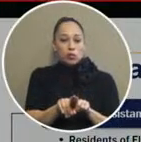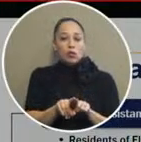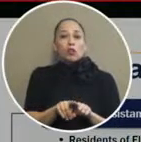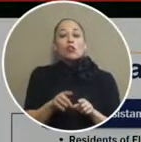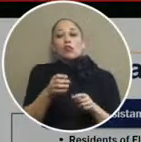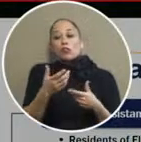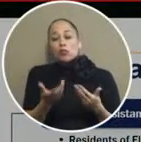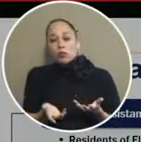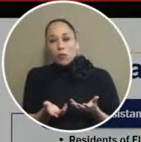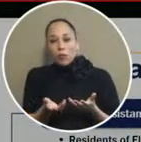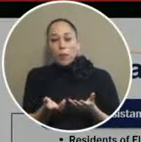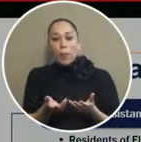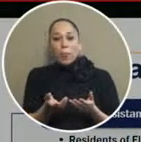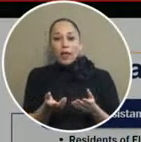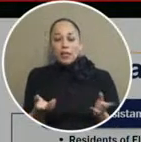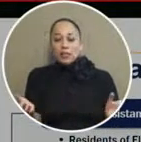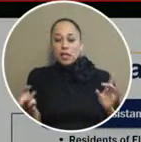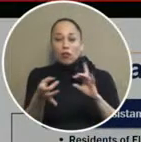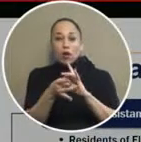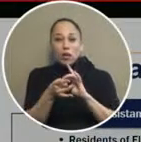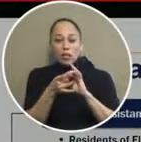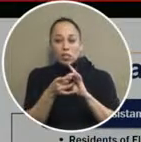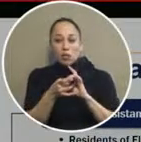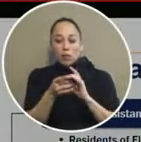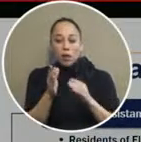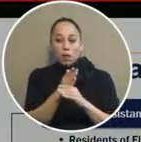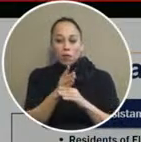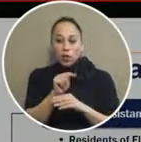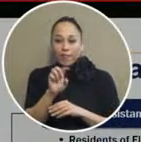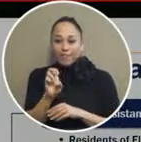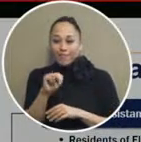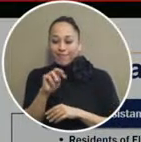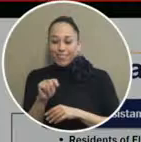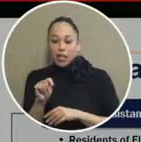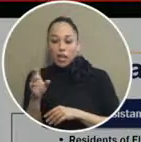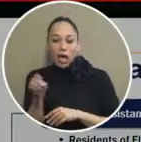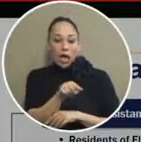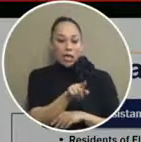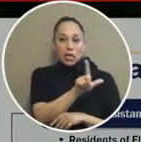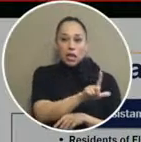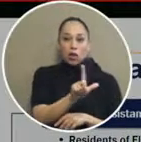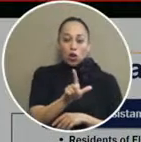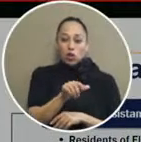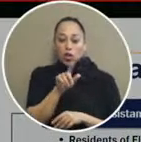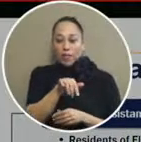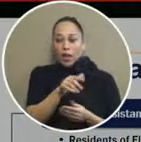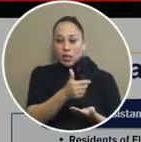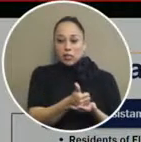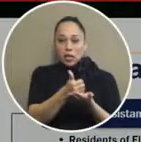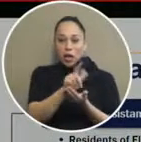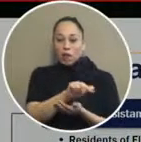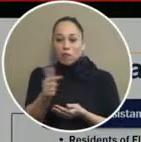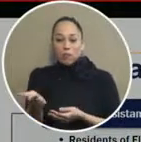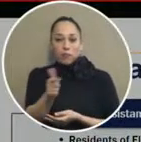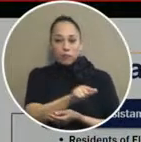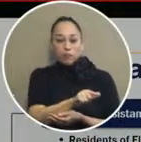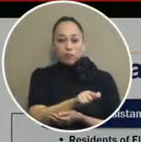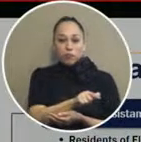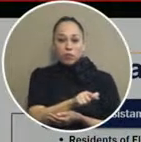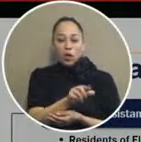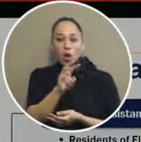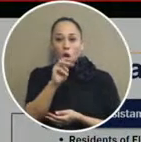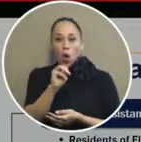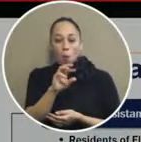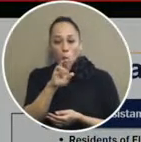there is an inextricable relationship between the tenant and the landlord. And so rental assistance helps on both of those fronts.